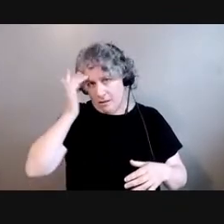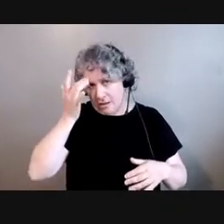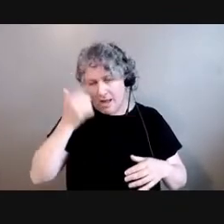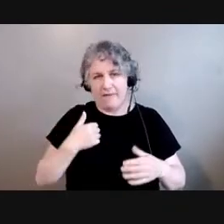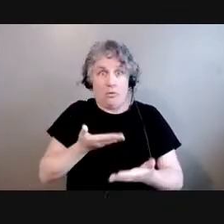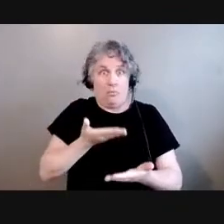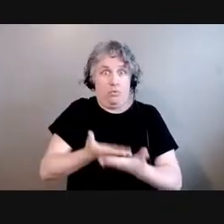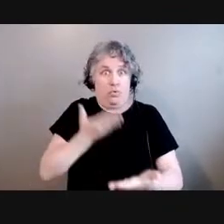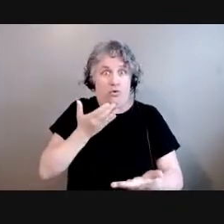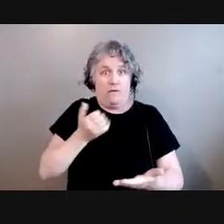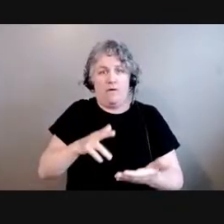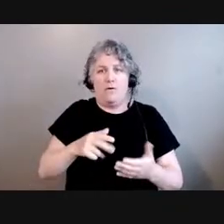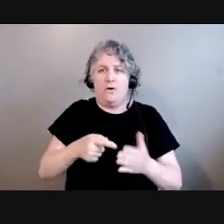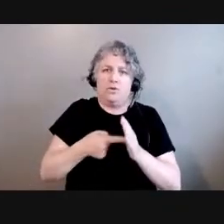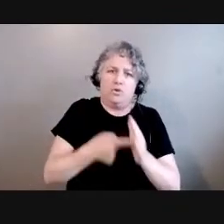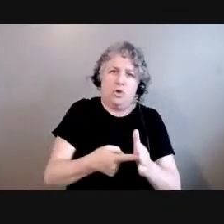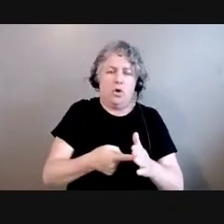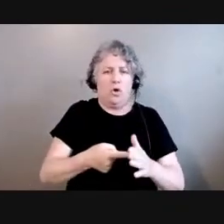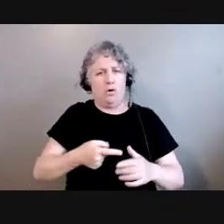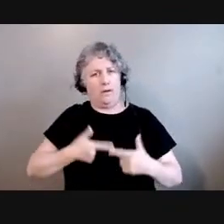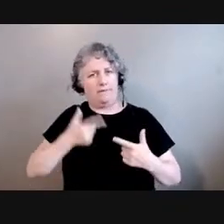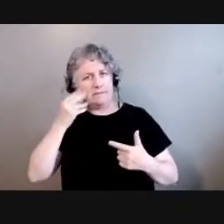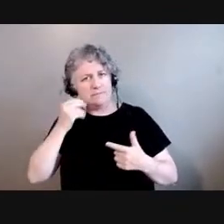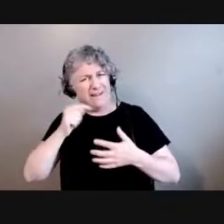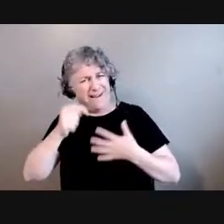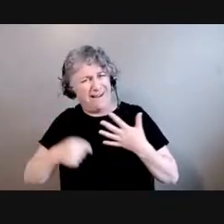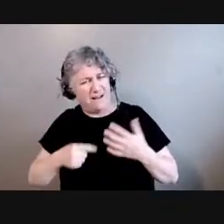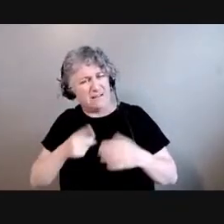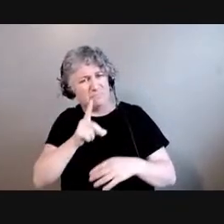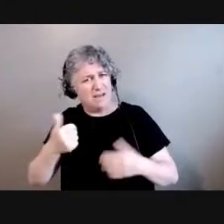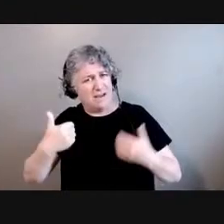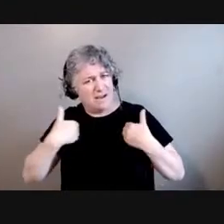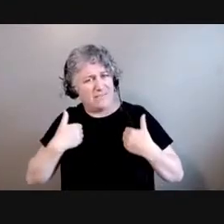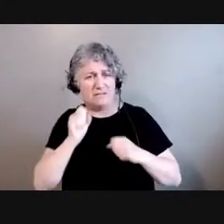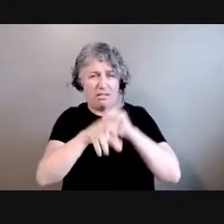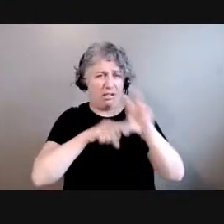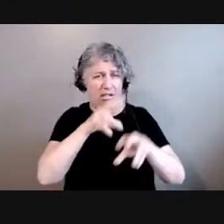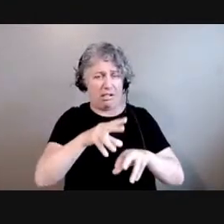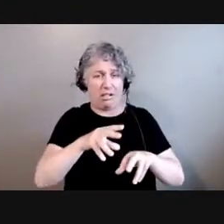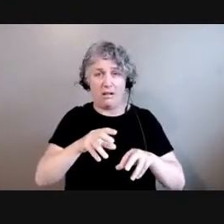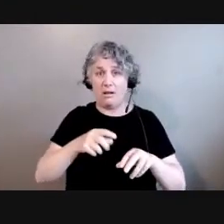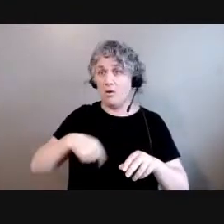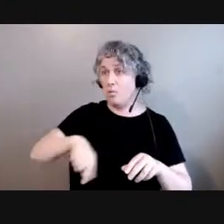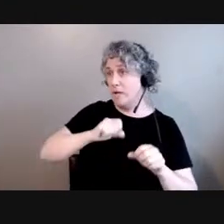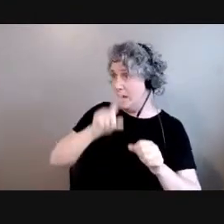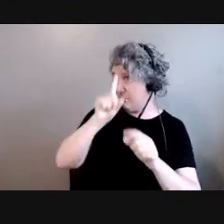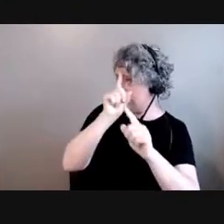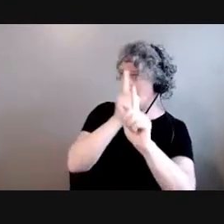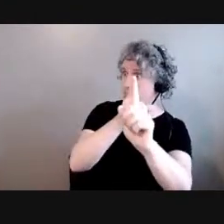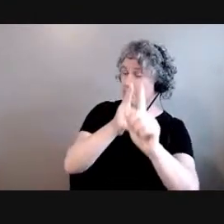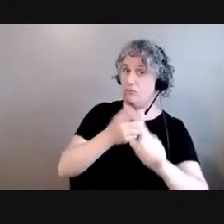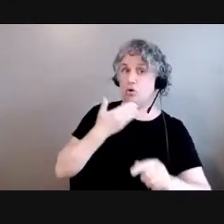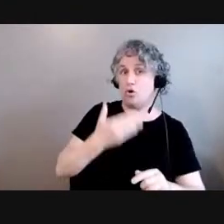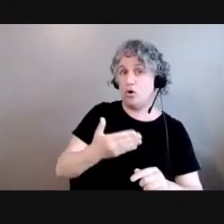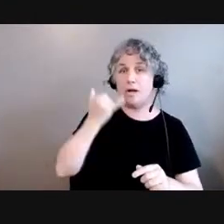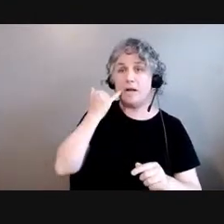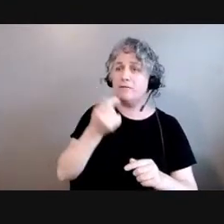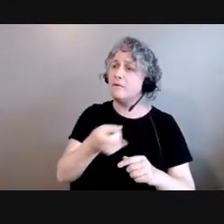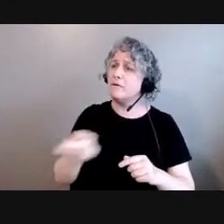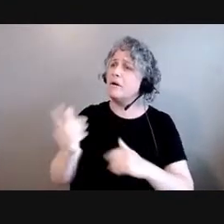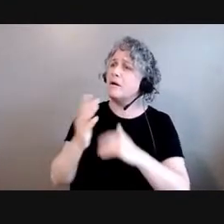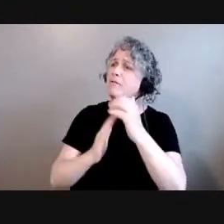or legitimize our lived experience. We can be well-intentioned by feeling that everyone should feel comfortable asking for